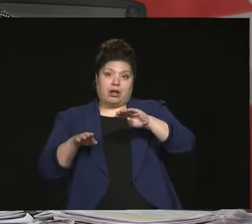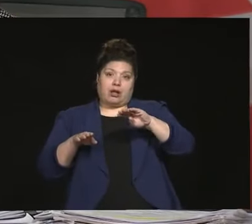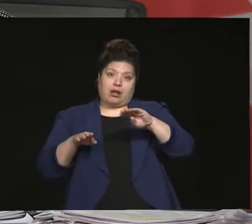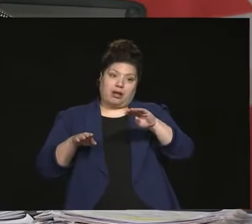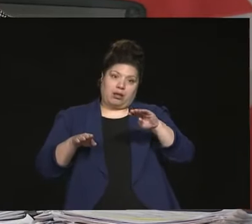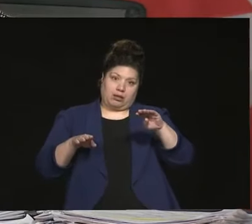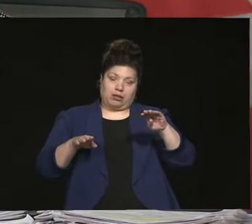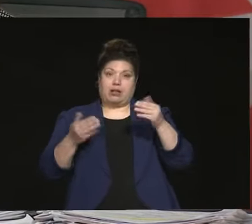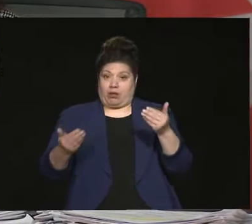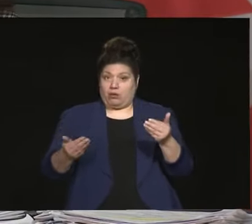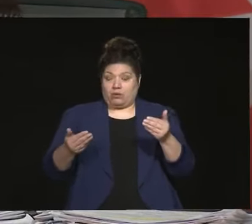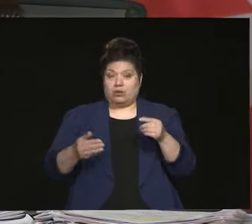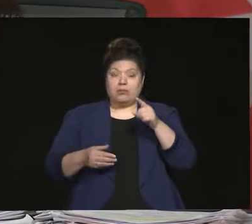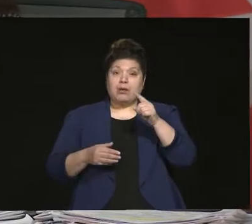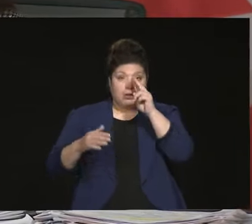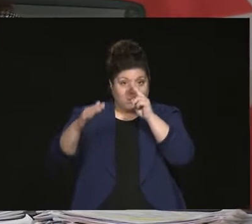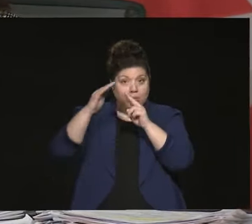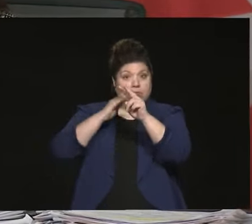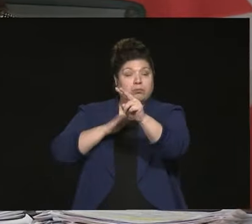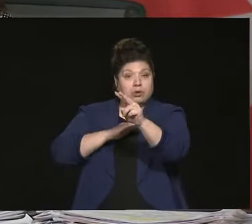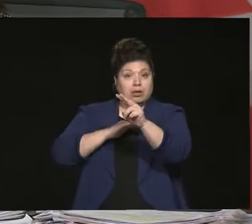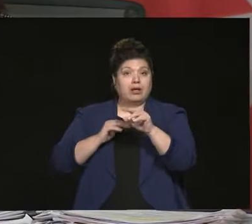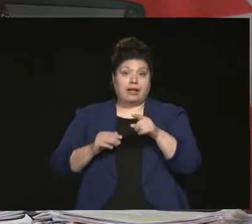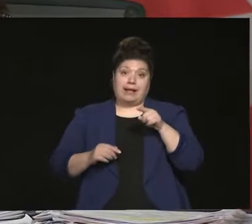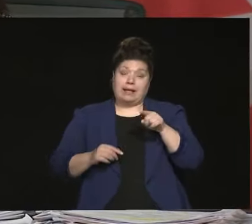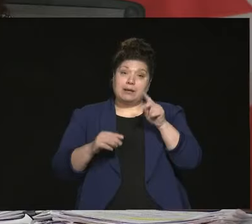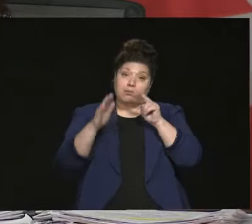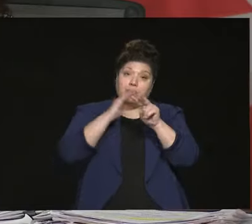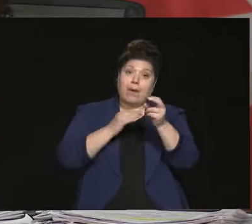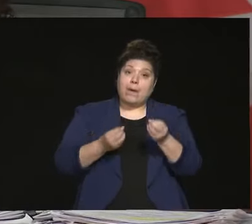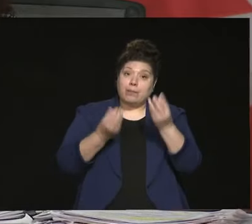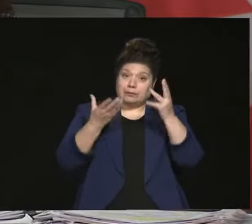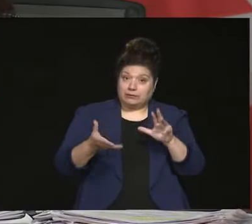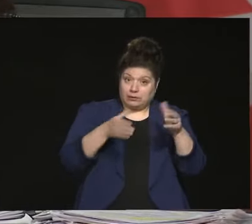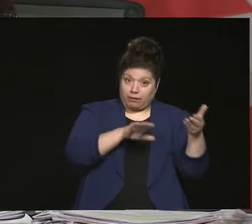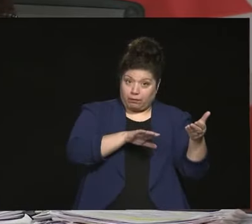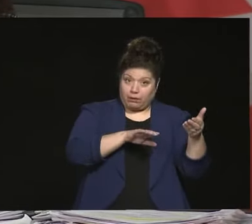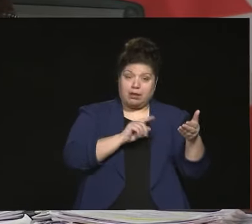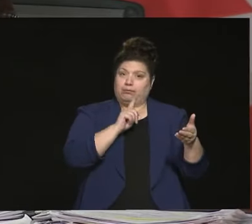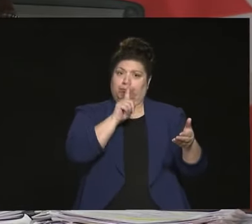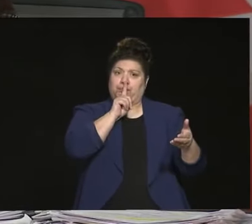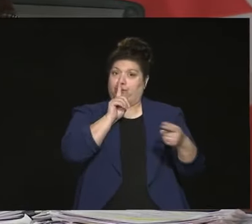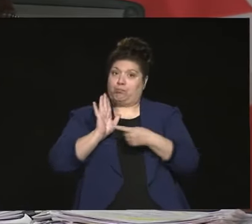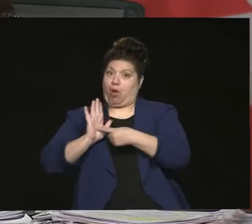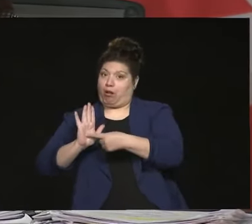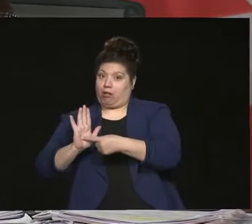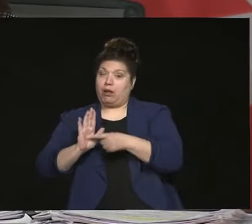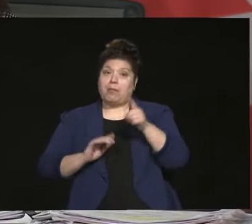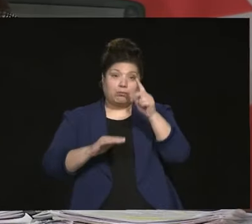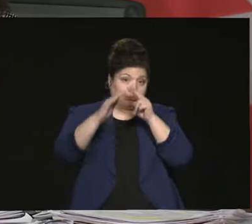deaths, that's not even modeling, is that has to change over time. And it reflects, I